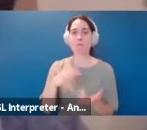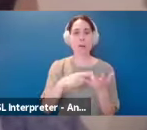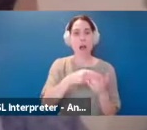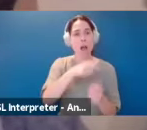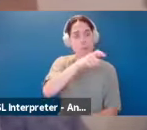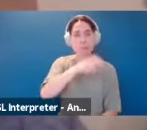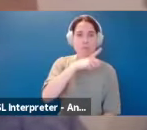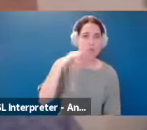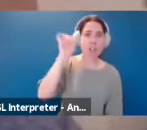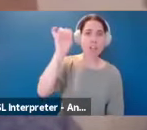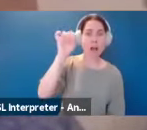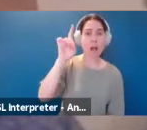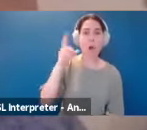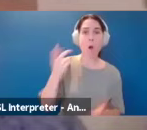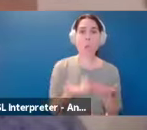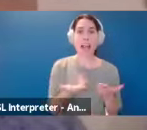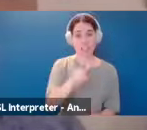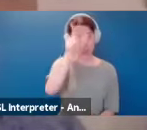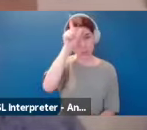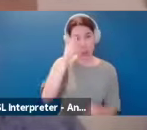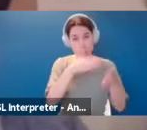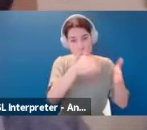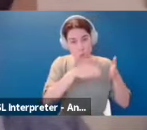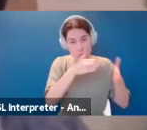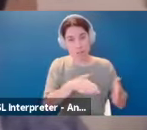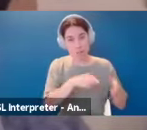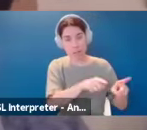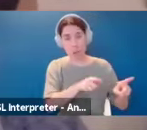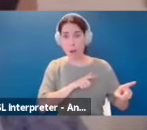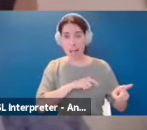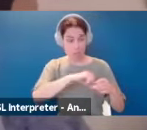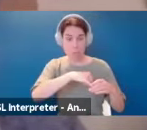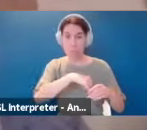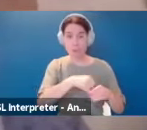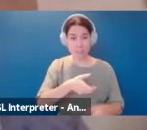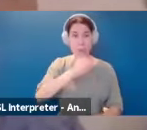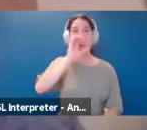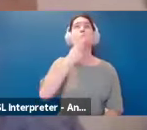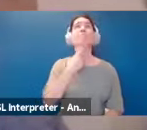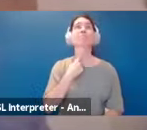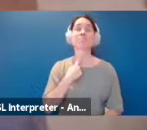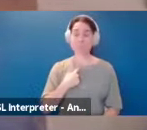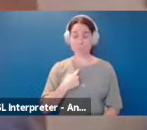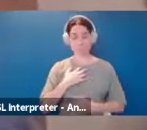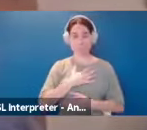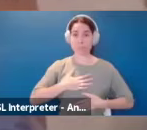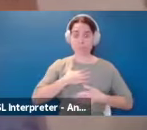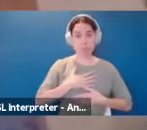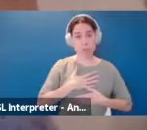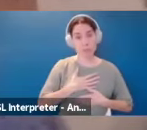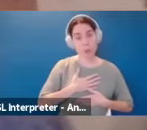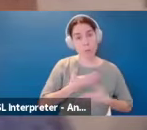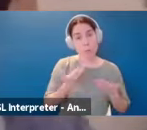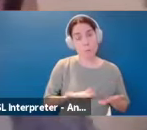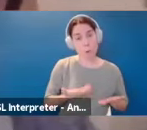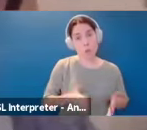know is in a German hospital at the moment haven't been poisoned that takes he's a man of great courage and of